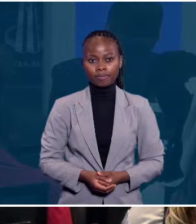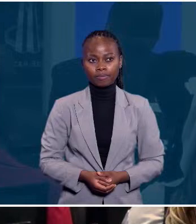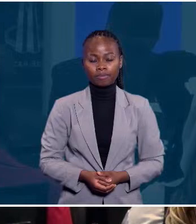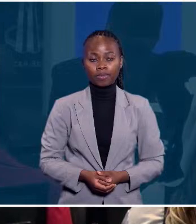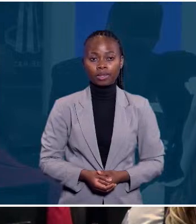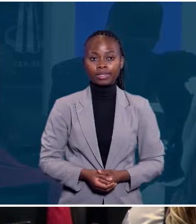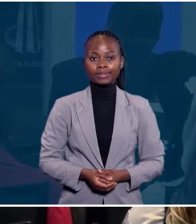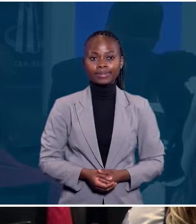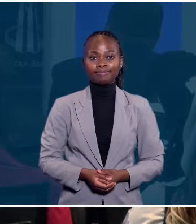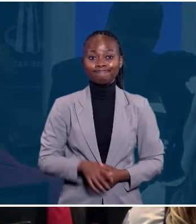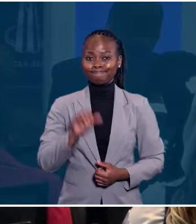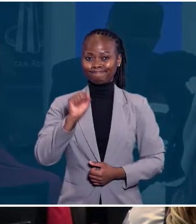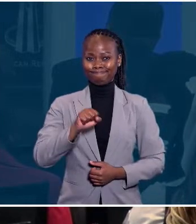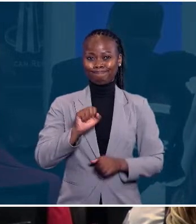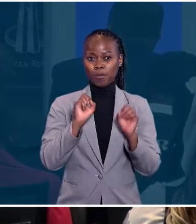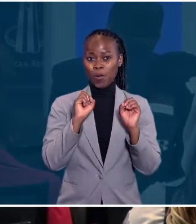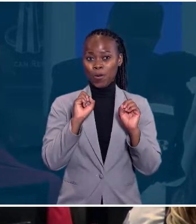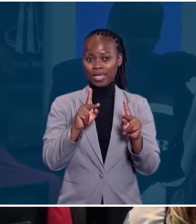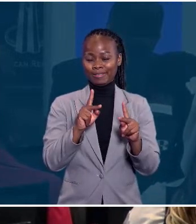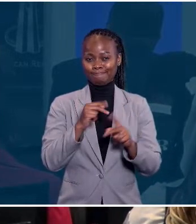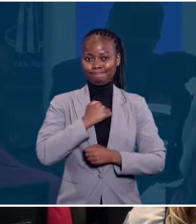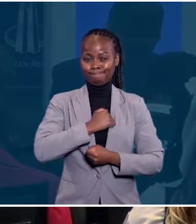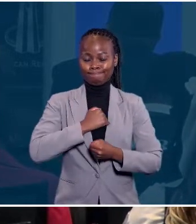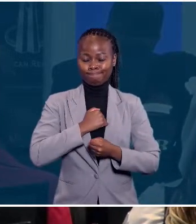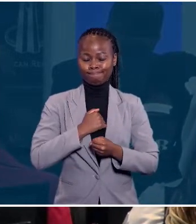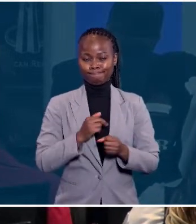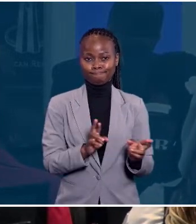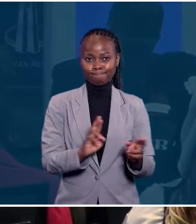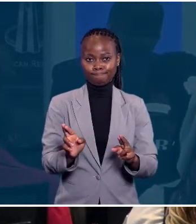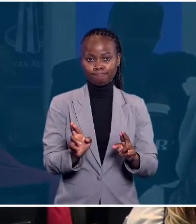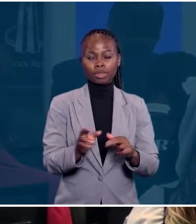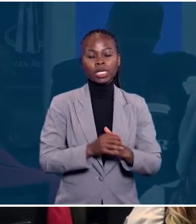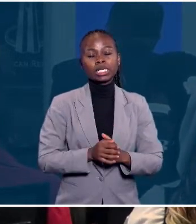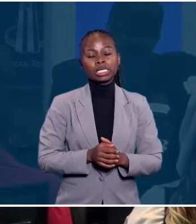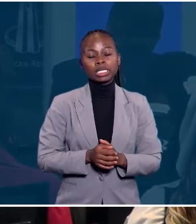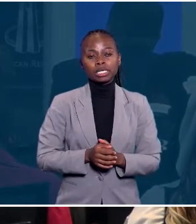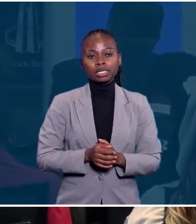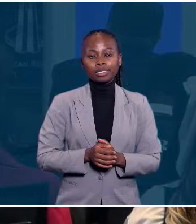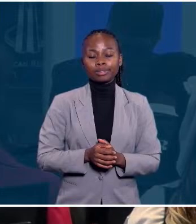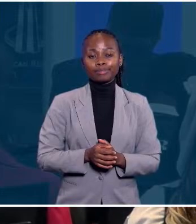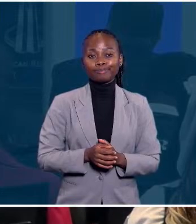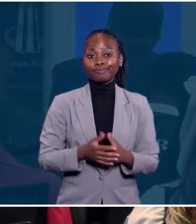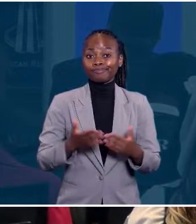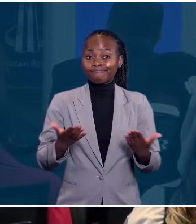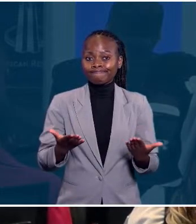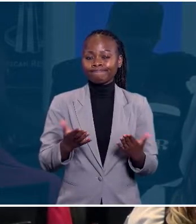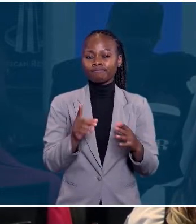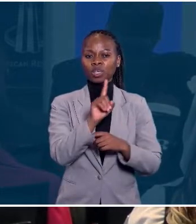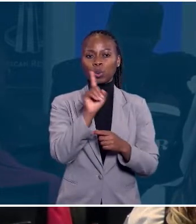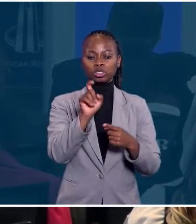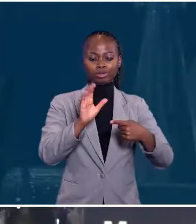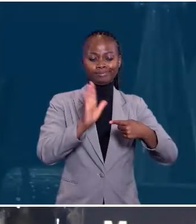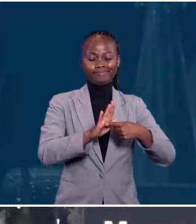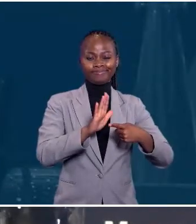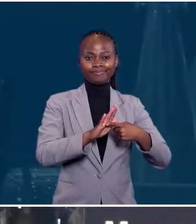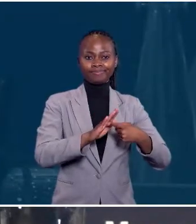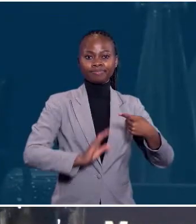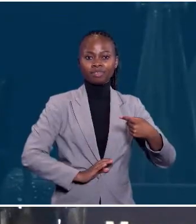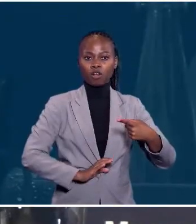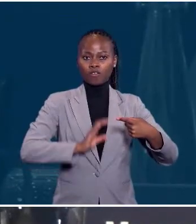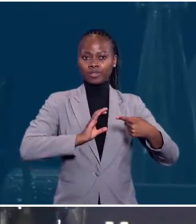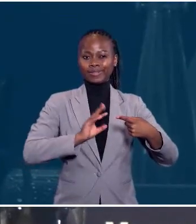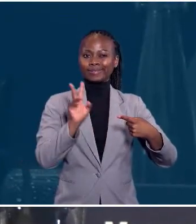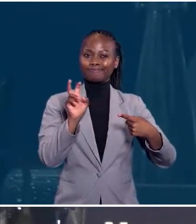Yes, okay, sorry. On the question of confidence around investment,